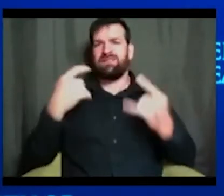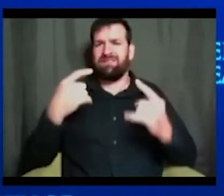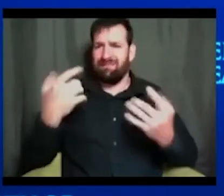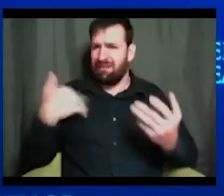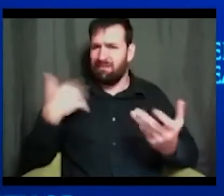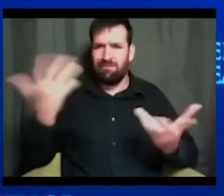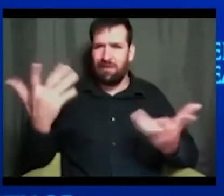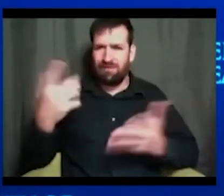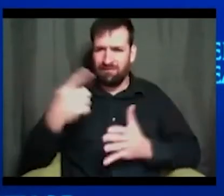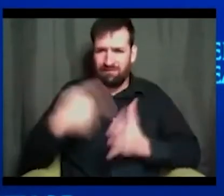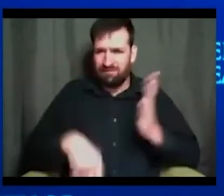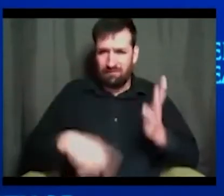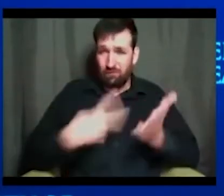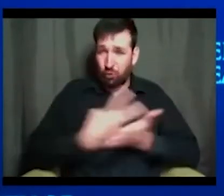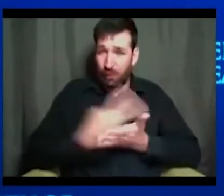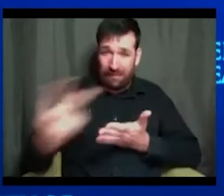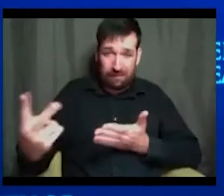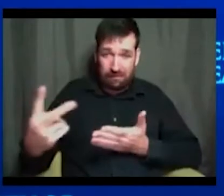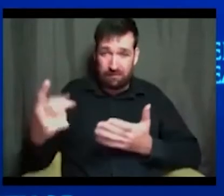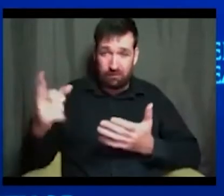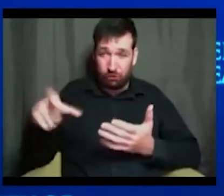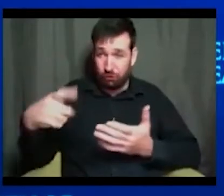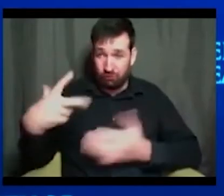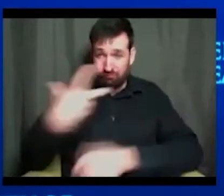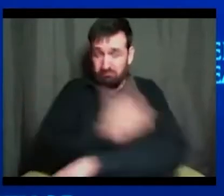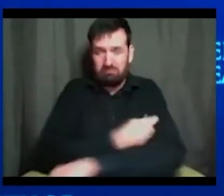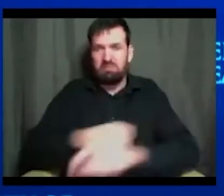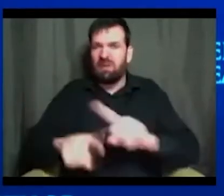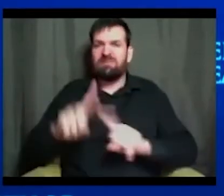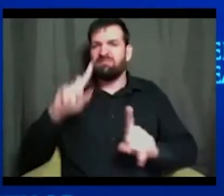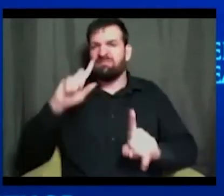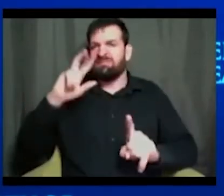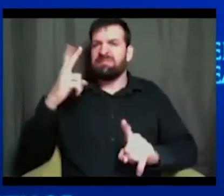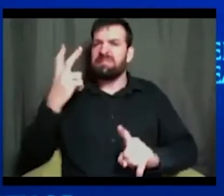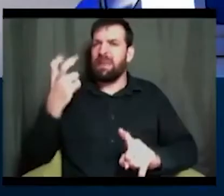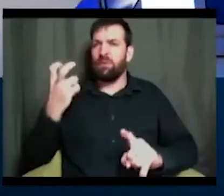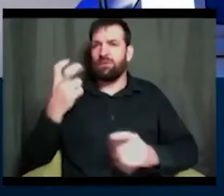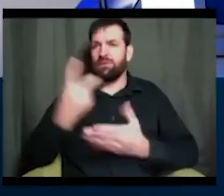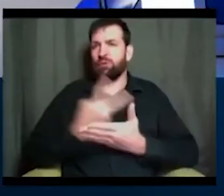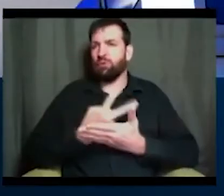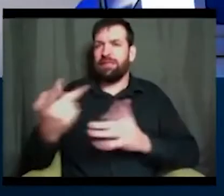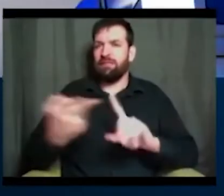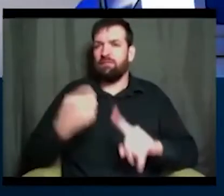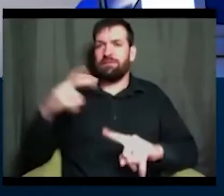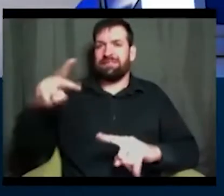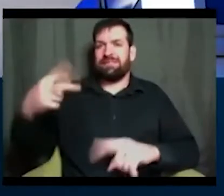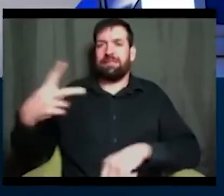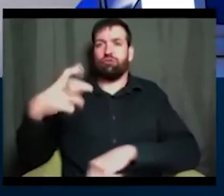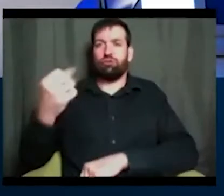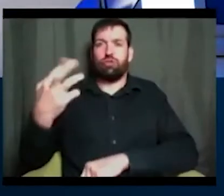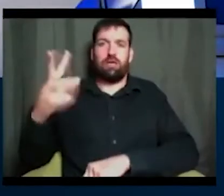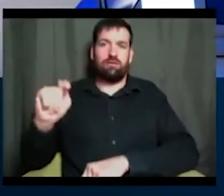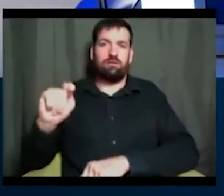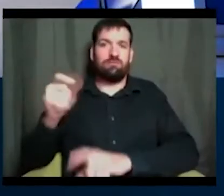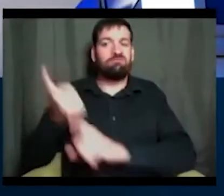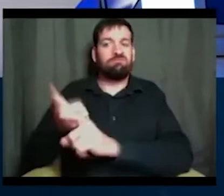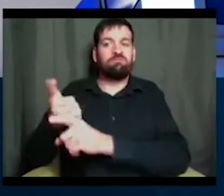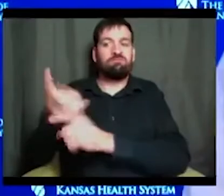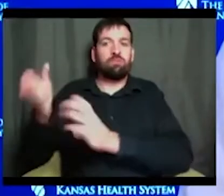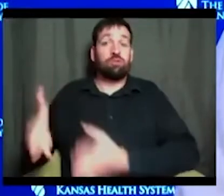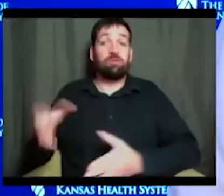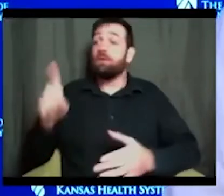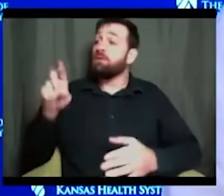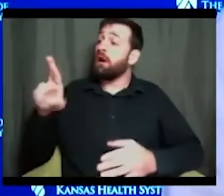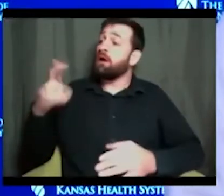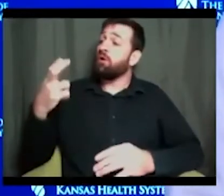person's getting it in the interim or not, but they probably won't be 2 weeks out from their second shot. Sure. So that person's the one that's... Doc Hawk? Yeah, we are